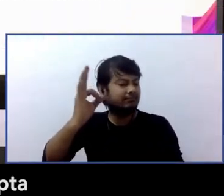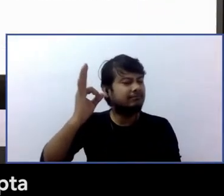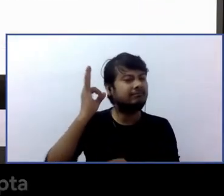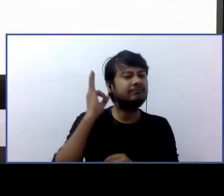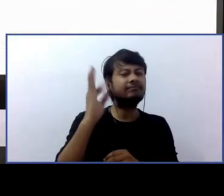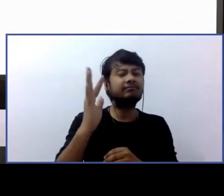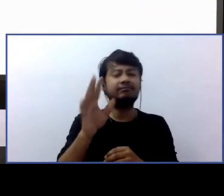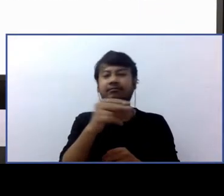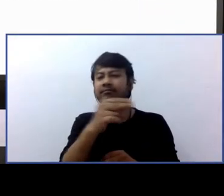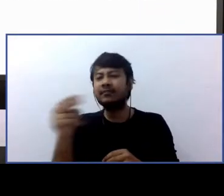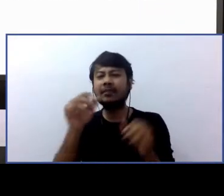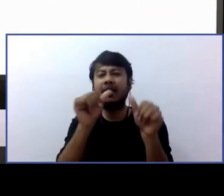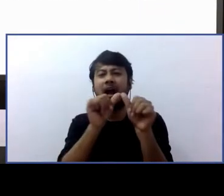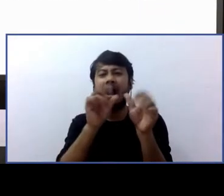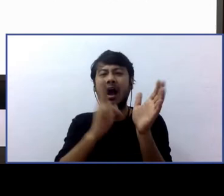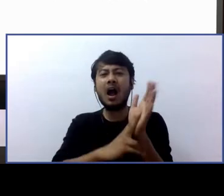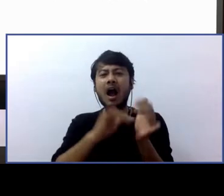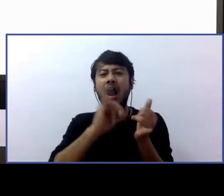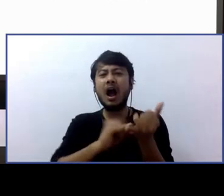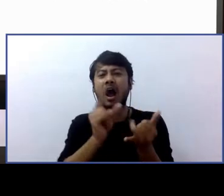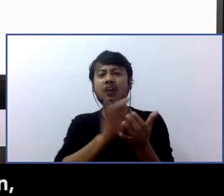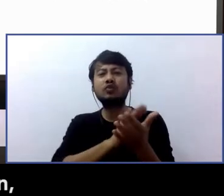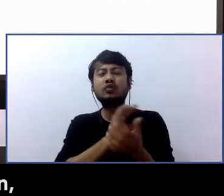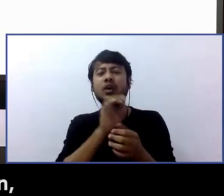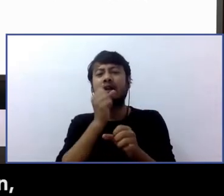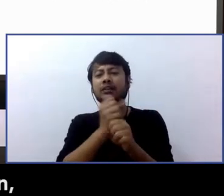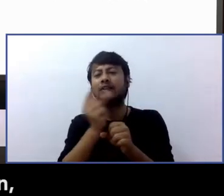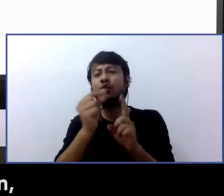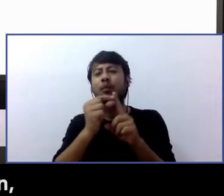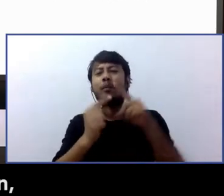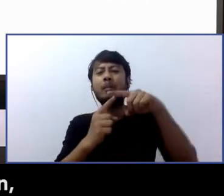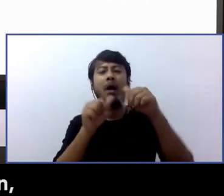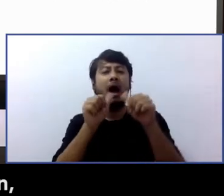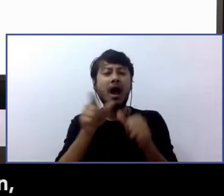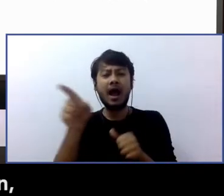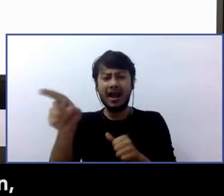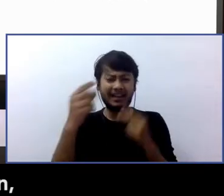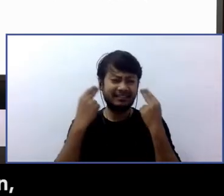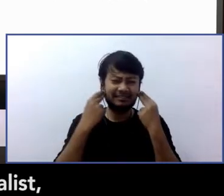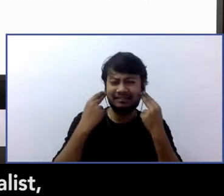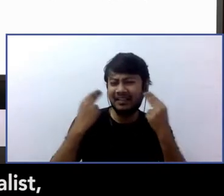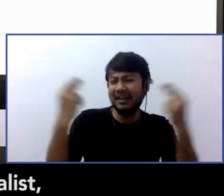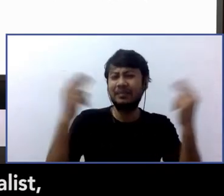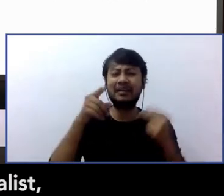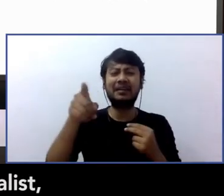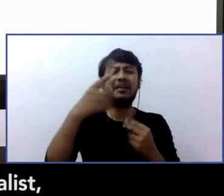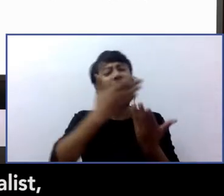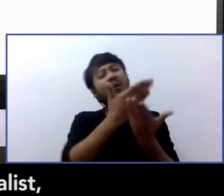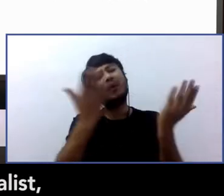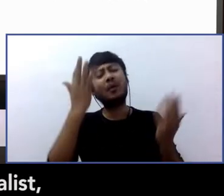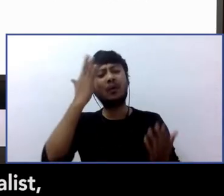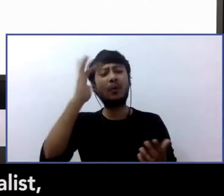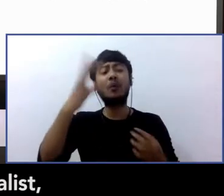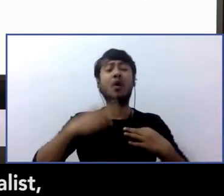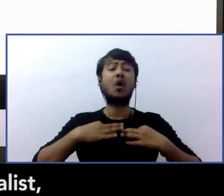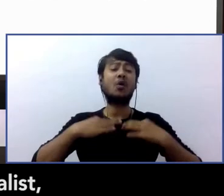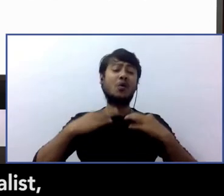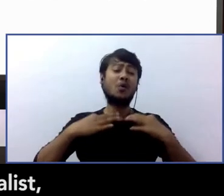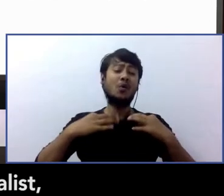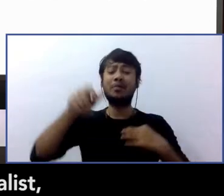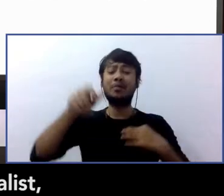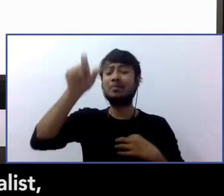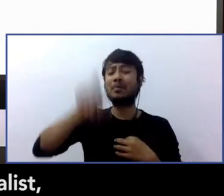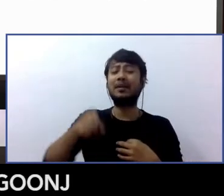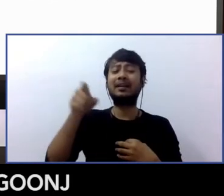Gupta. Anshu needs a little introduction. Popularly known as the clothing man, Anshu, who started as a